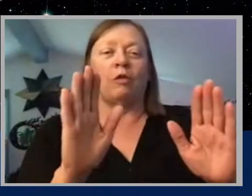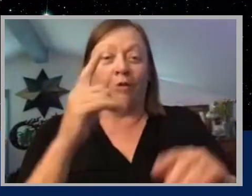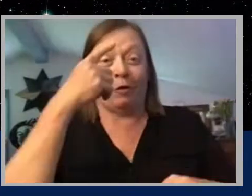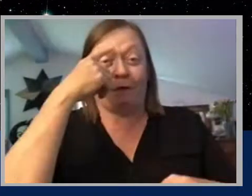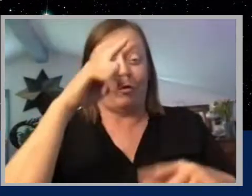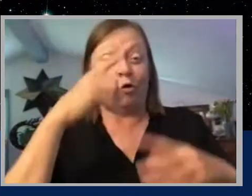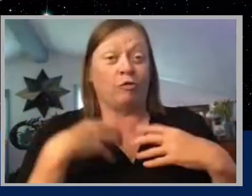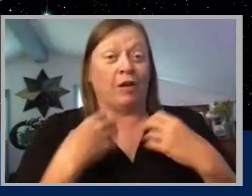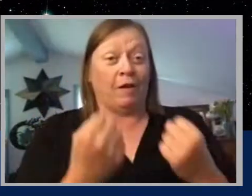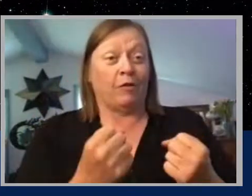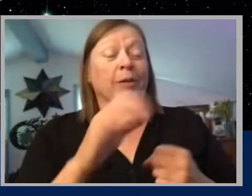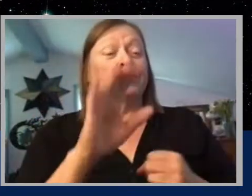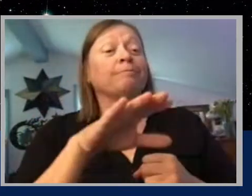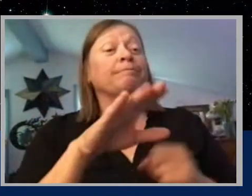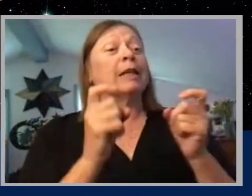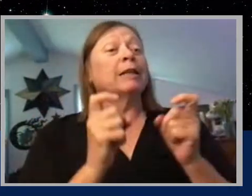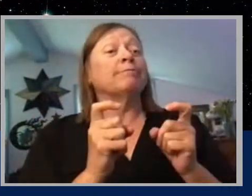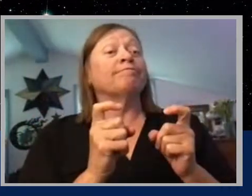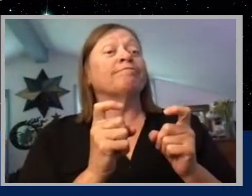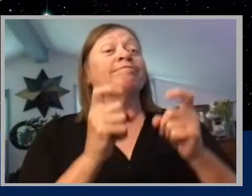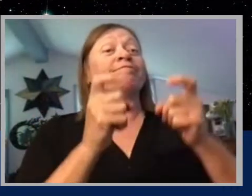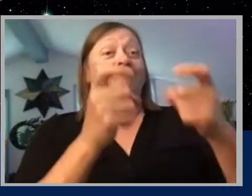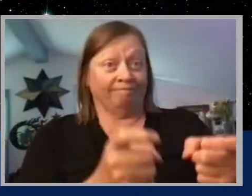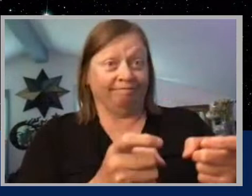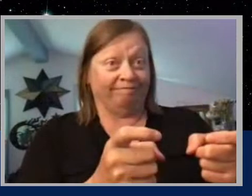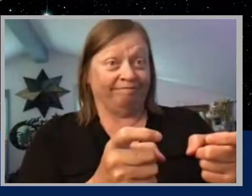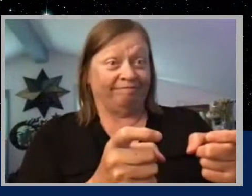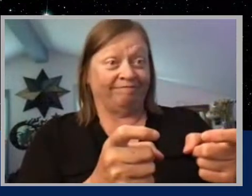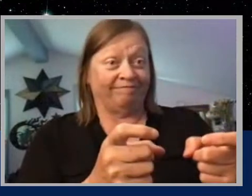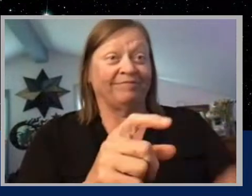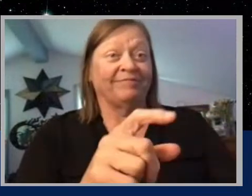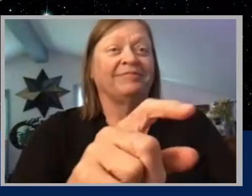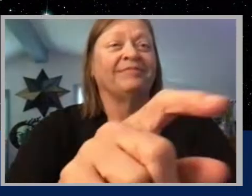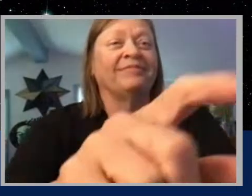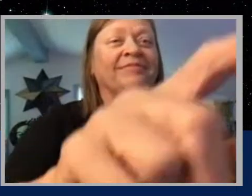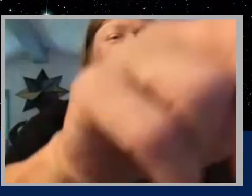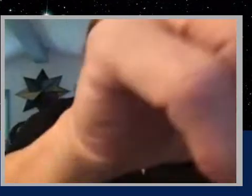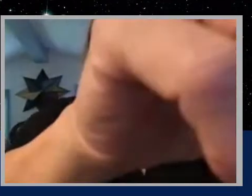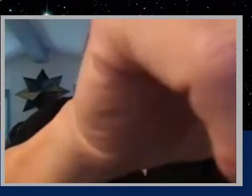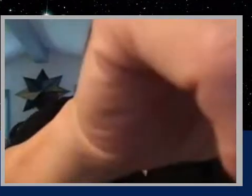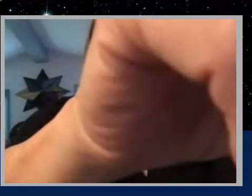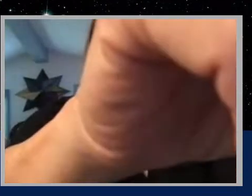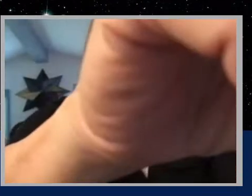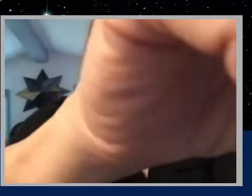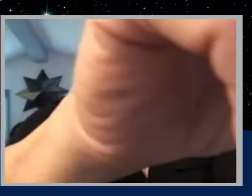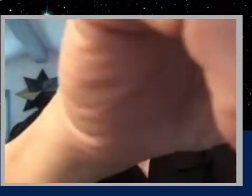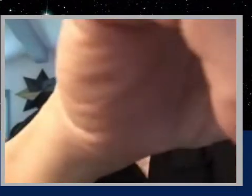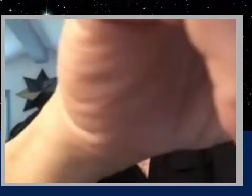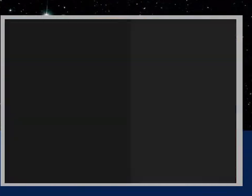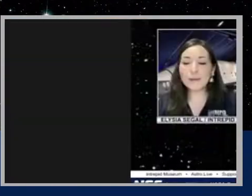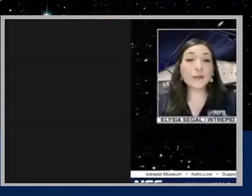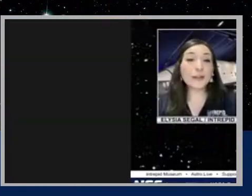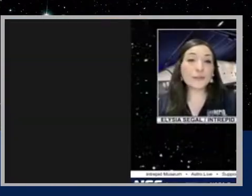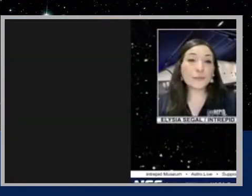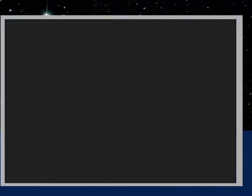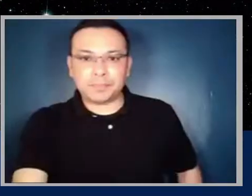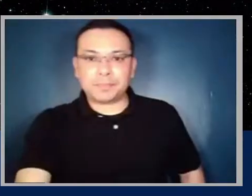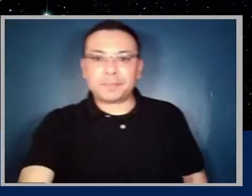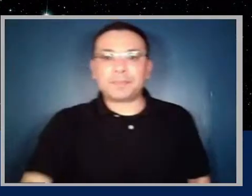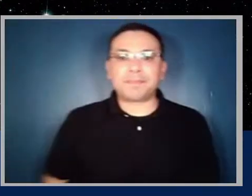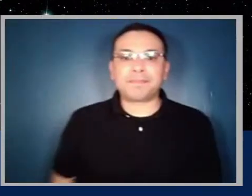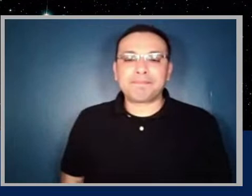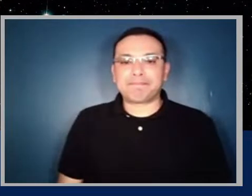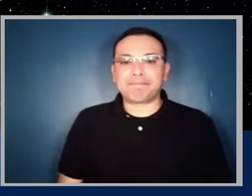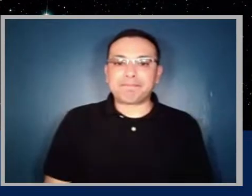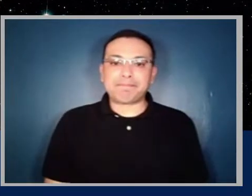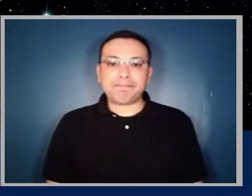point. That's awesome. Yeah, there's so many steps, I guess, in the recovery process. I know, looking through